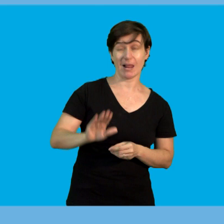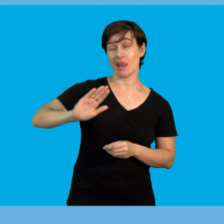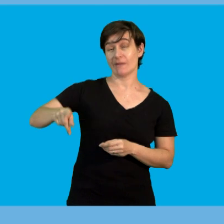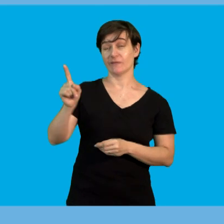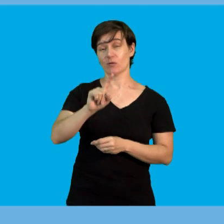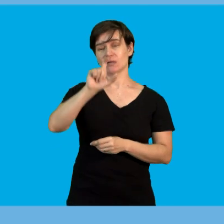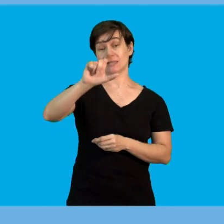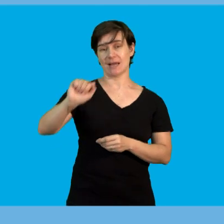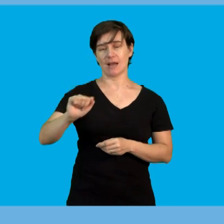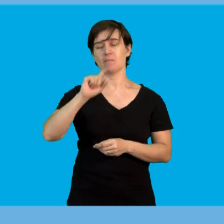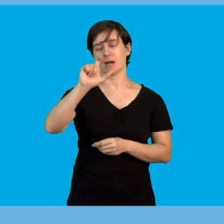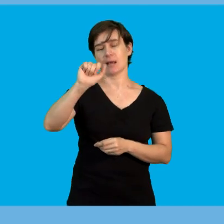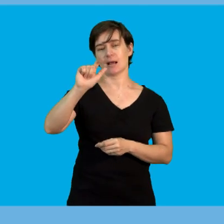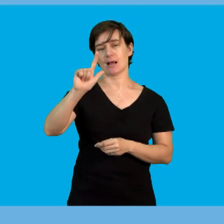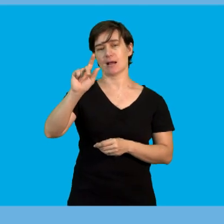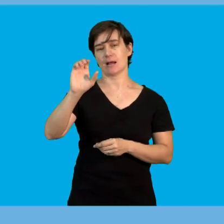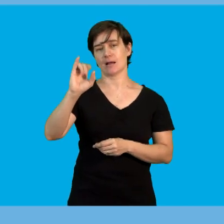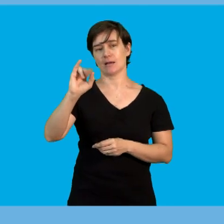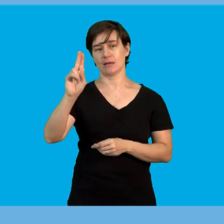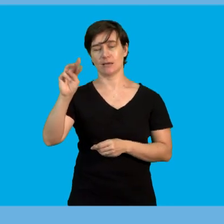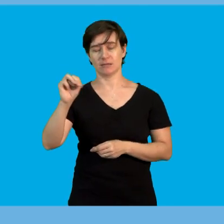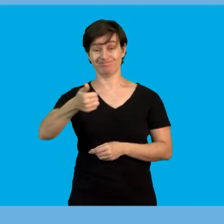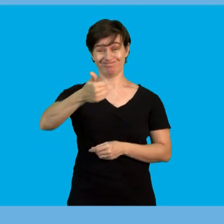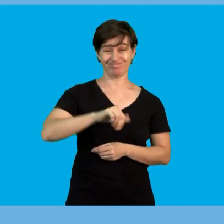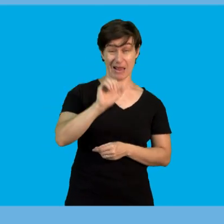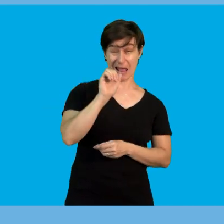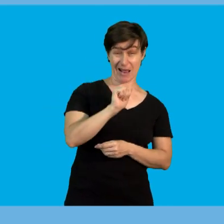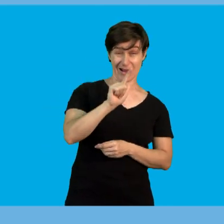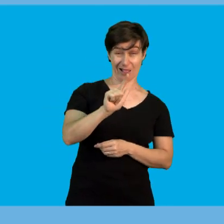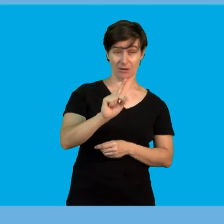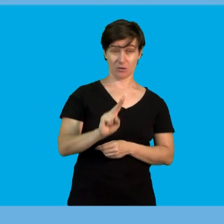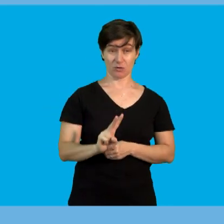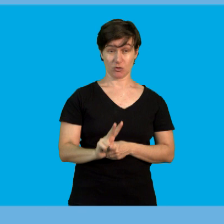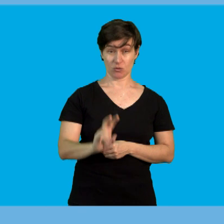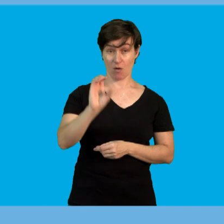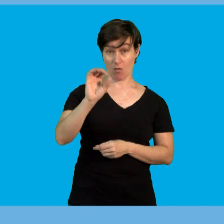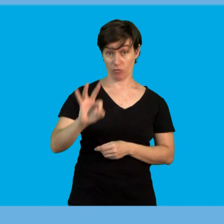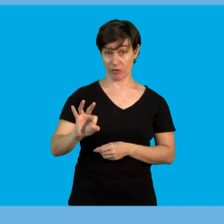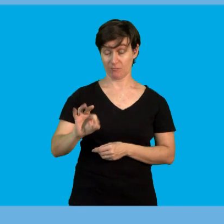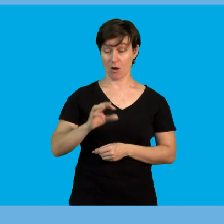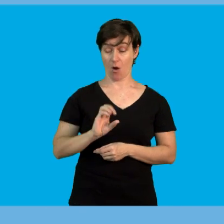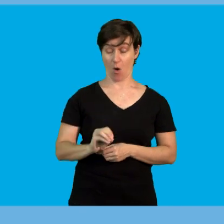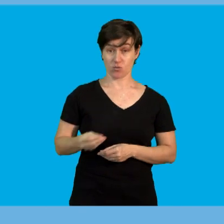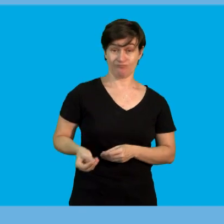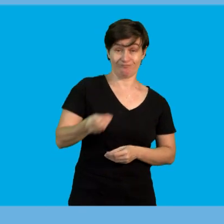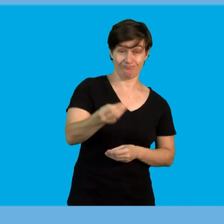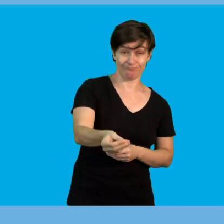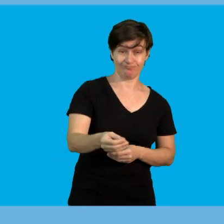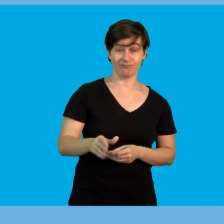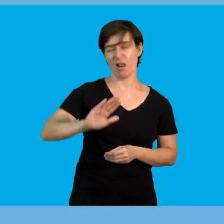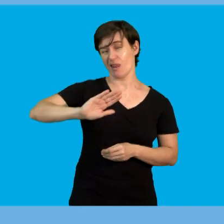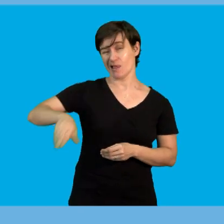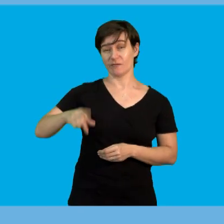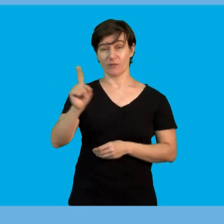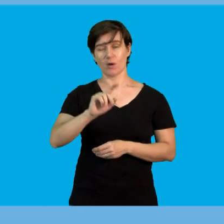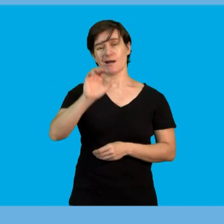remainder, the calcium, is going to be our metal. Then aluminum oxide as well, the O, this is our metal oxide, the O is going to be